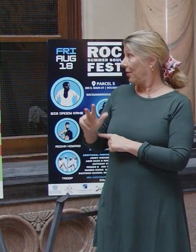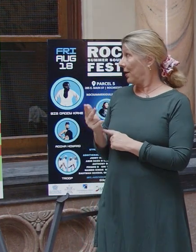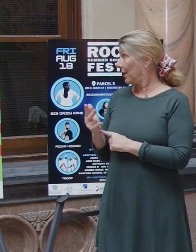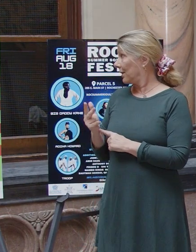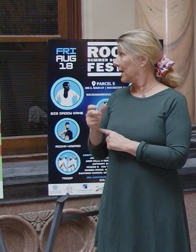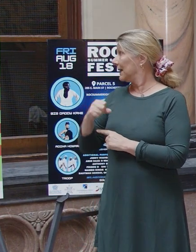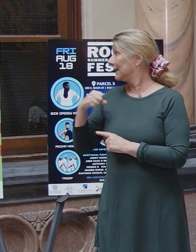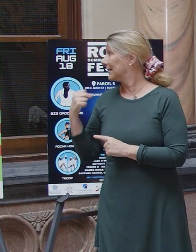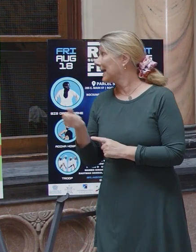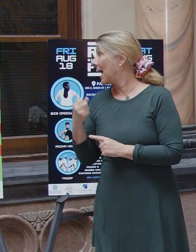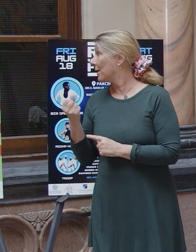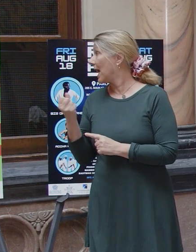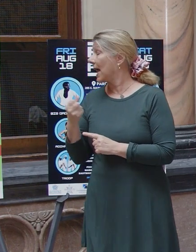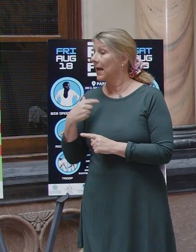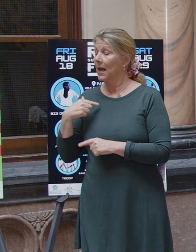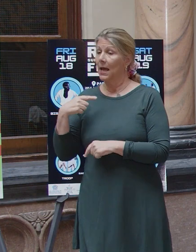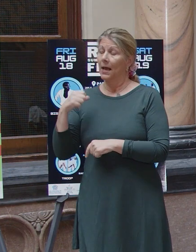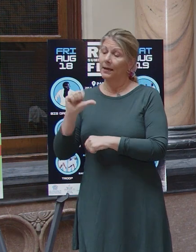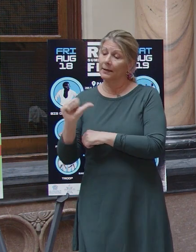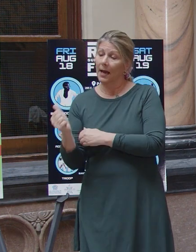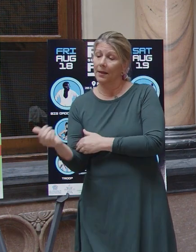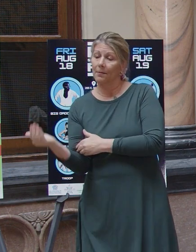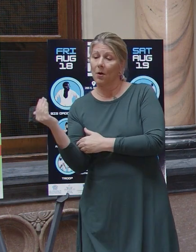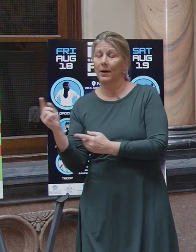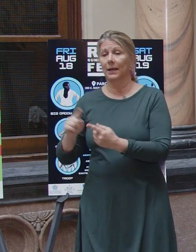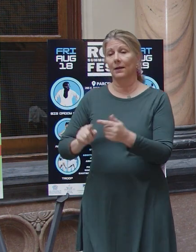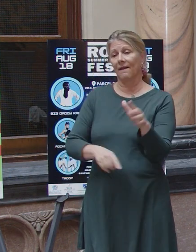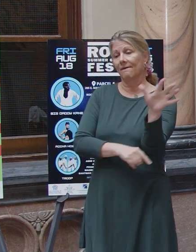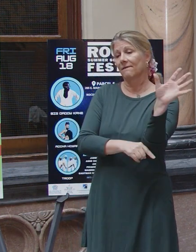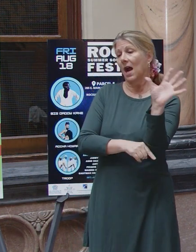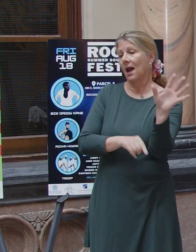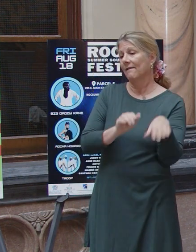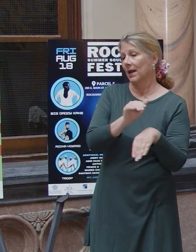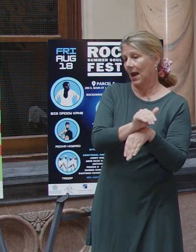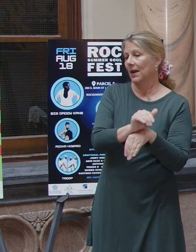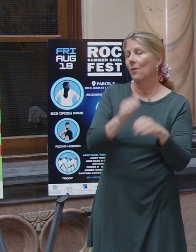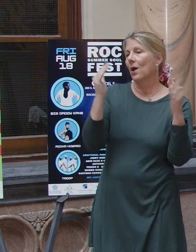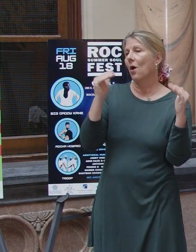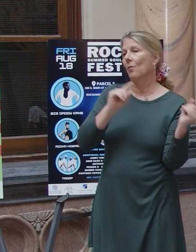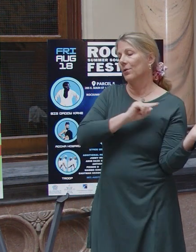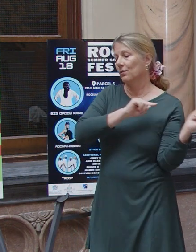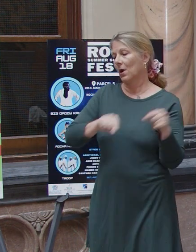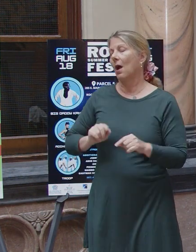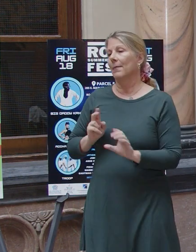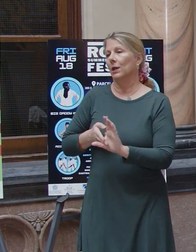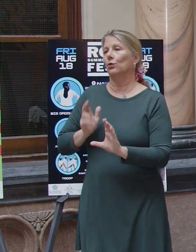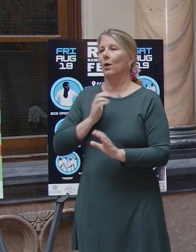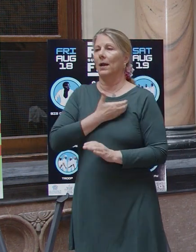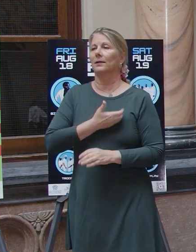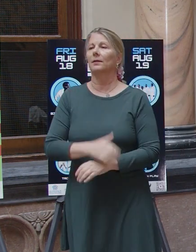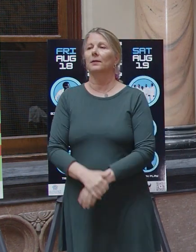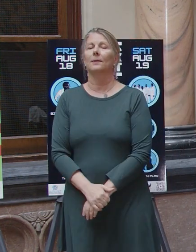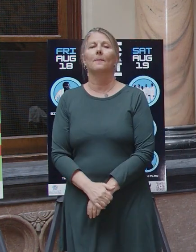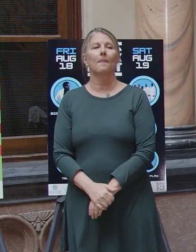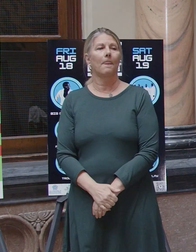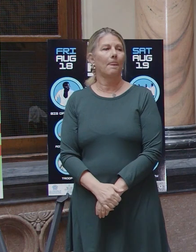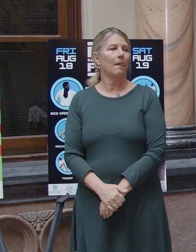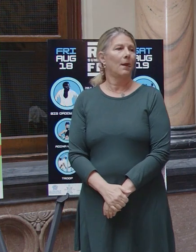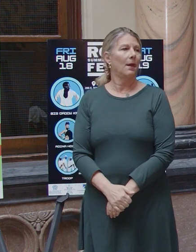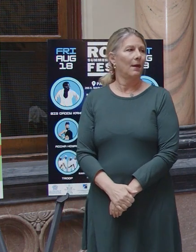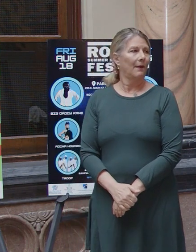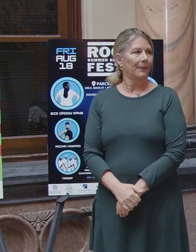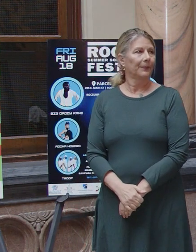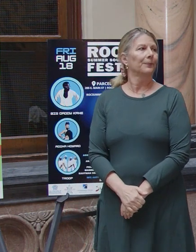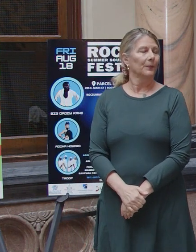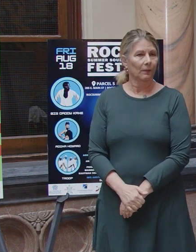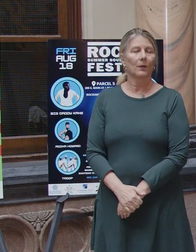We're starting at 10 a.m. We'll be out there till like 5 p.m. We hope you guys come out and join us for this experience that's brought on by